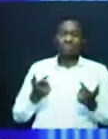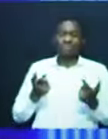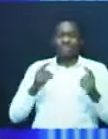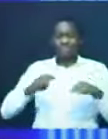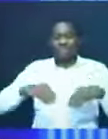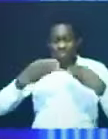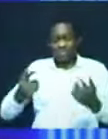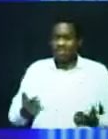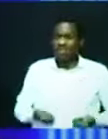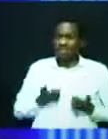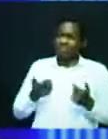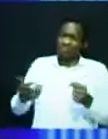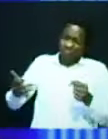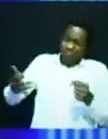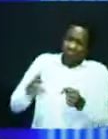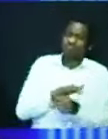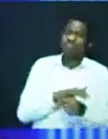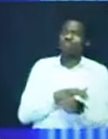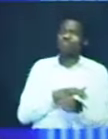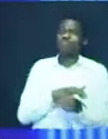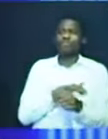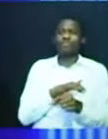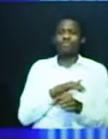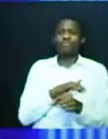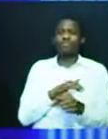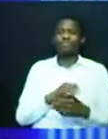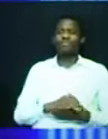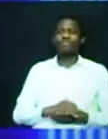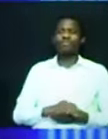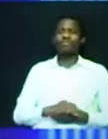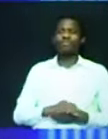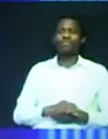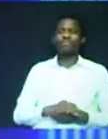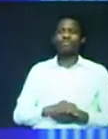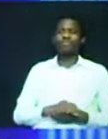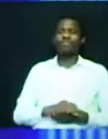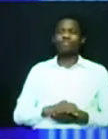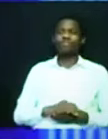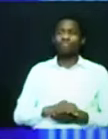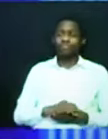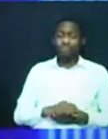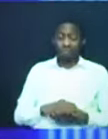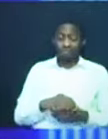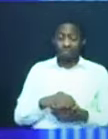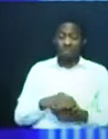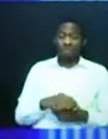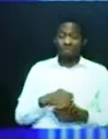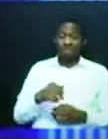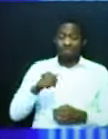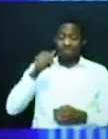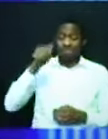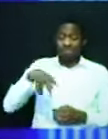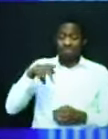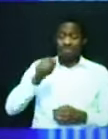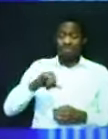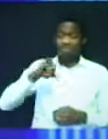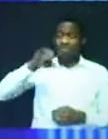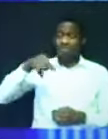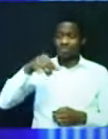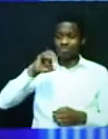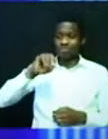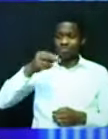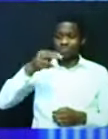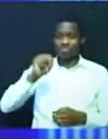in abundance. See, the prayer of the Apostle John for his friend